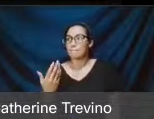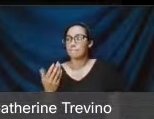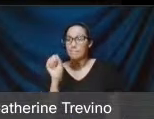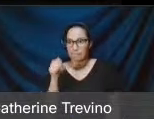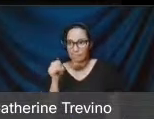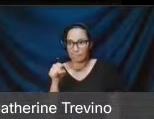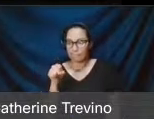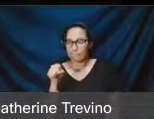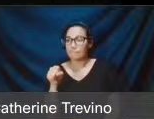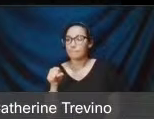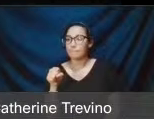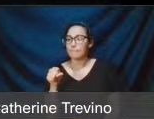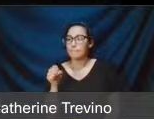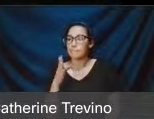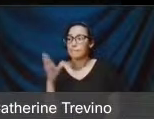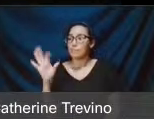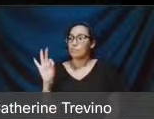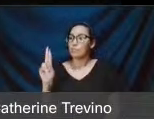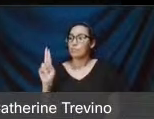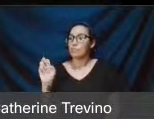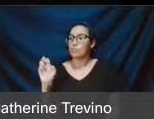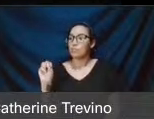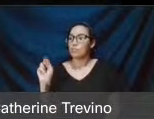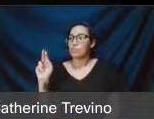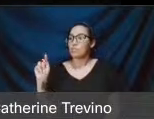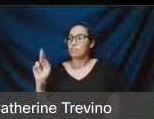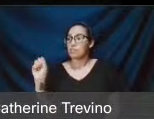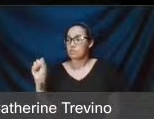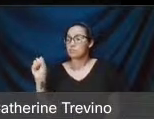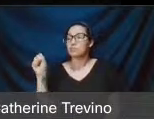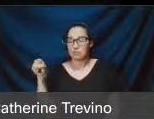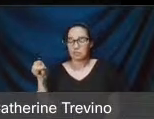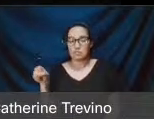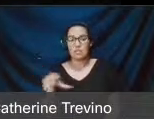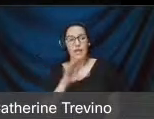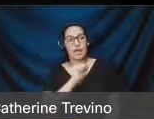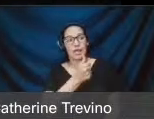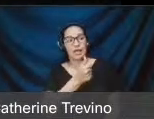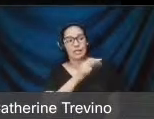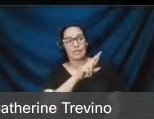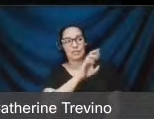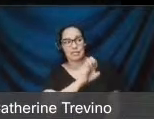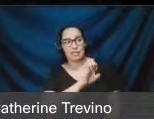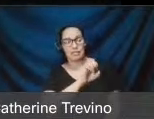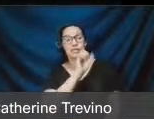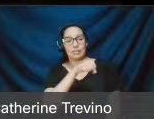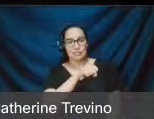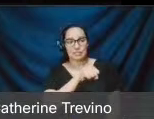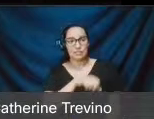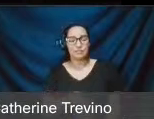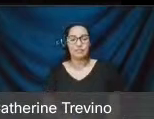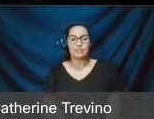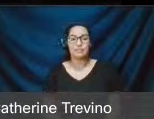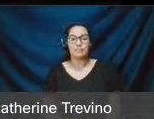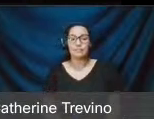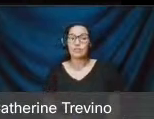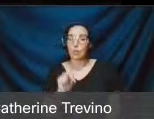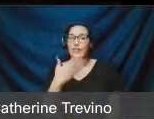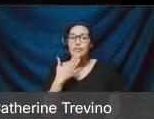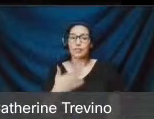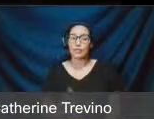Yes. Mr. Fuentes? Yes. Ms. Araguin? Yes. Thank